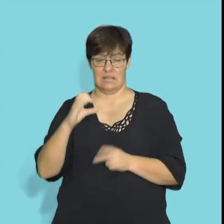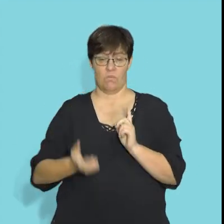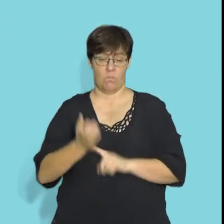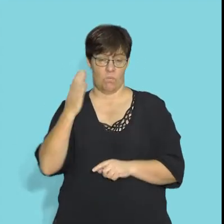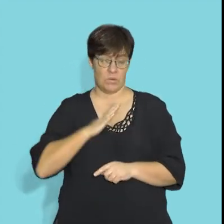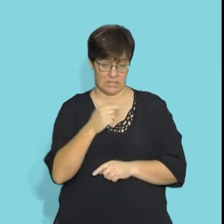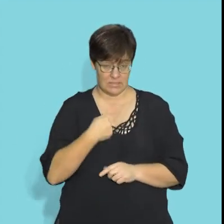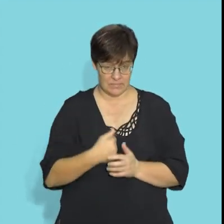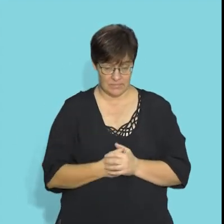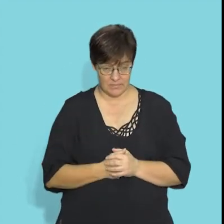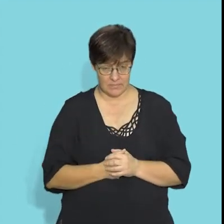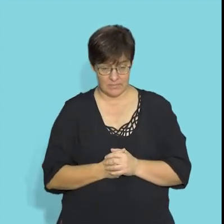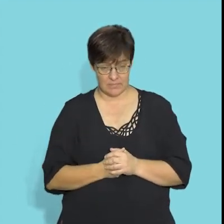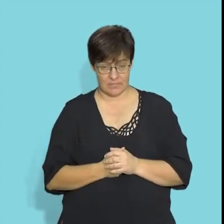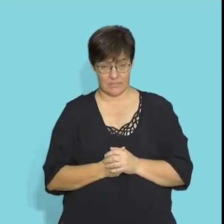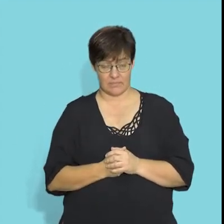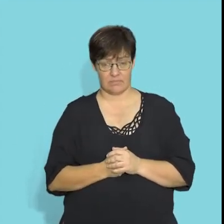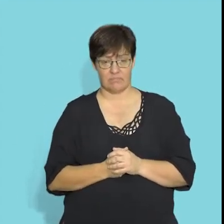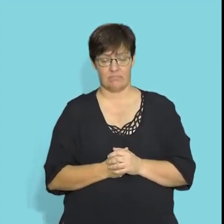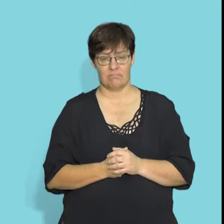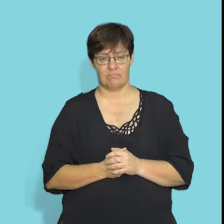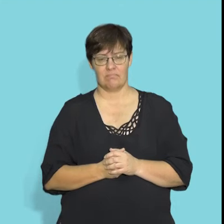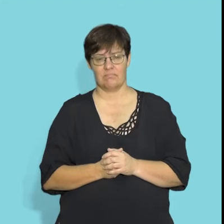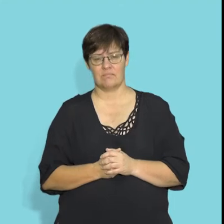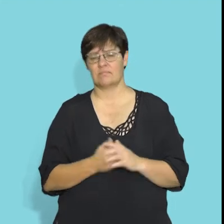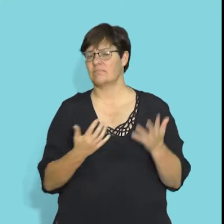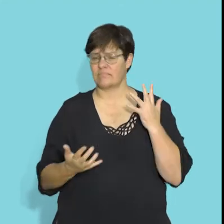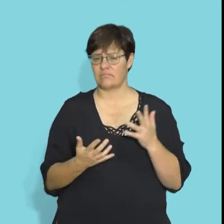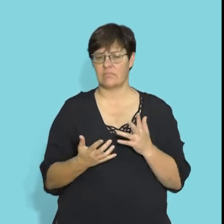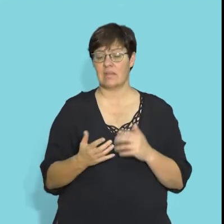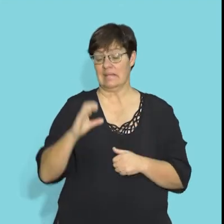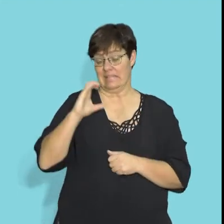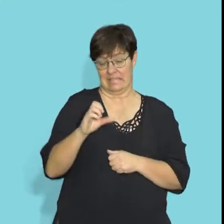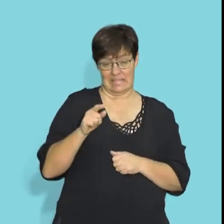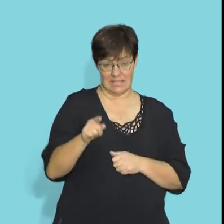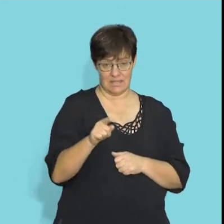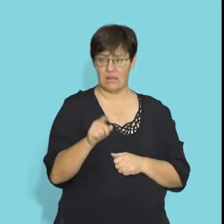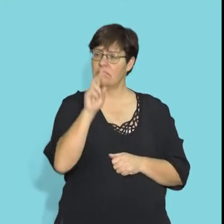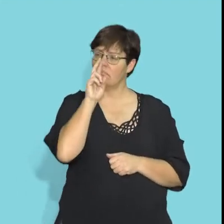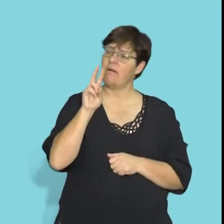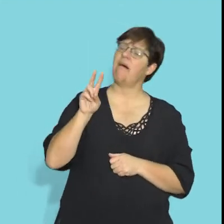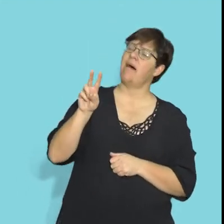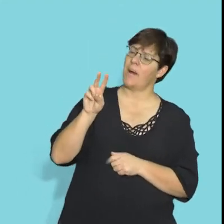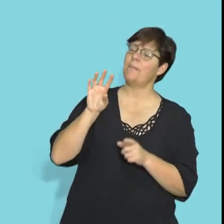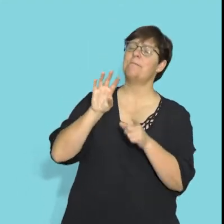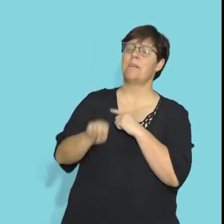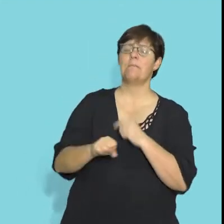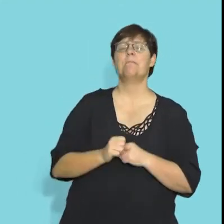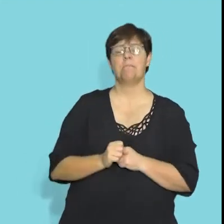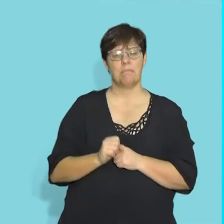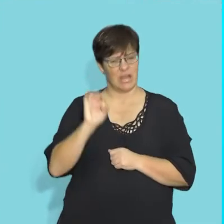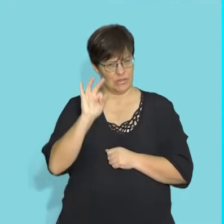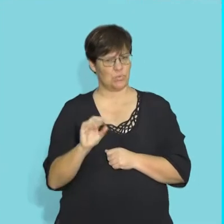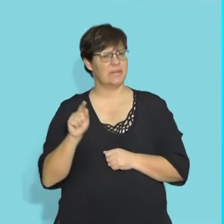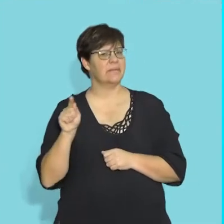of this line. Now, the y cut I can see by inspection, and let me make my pen blue so that